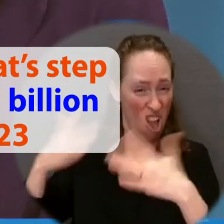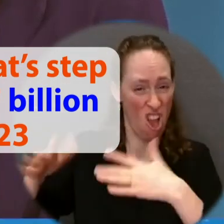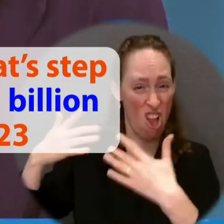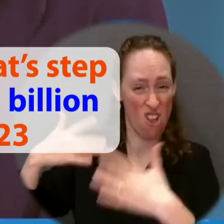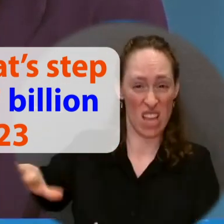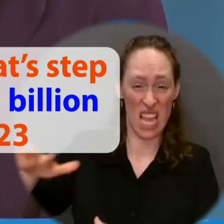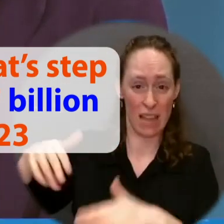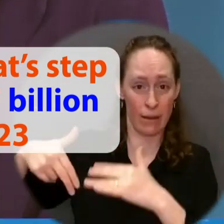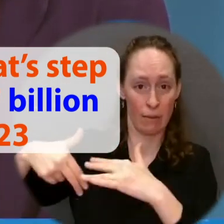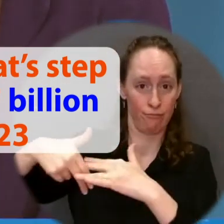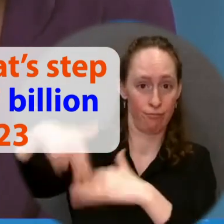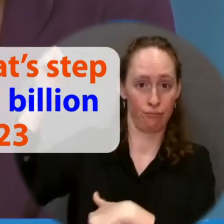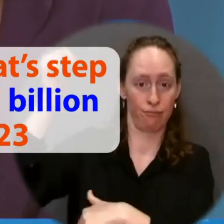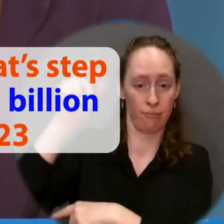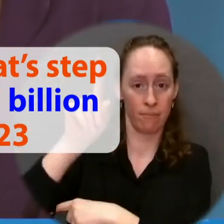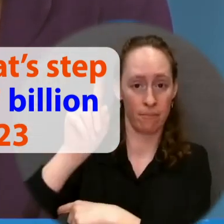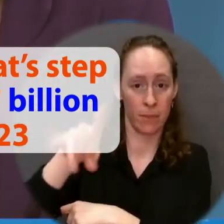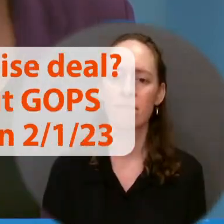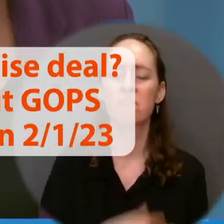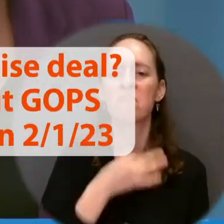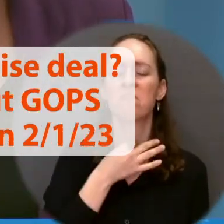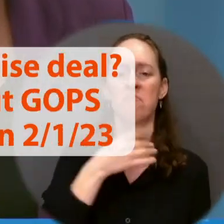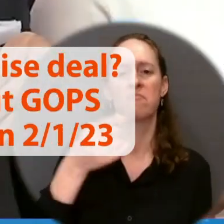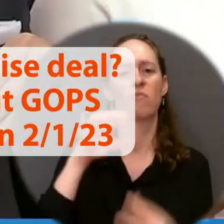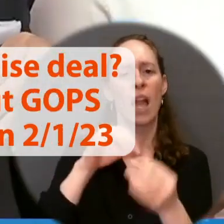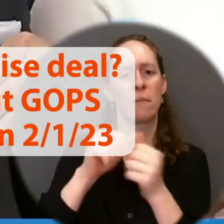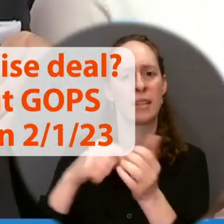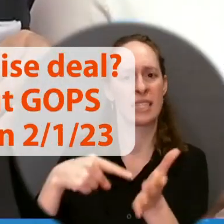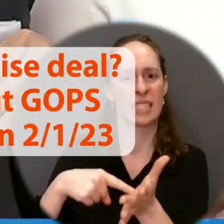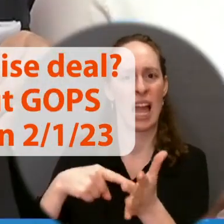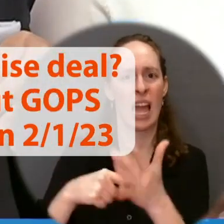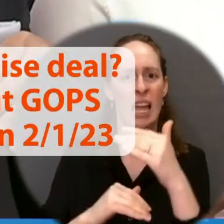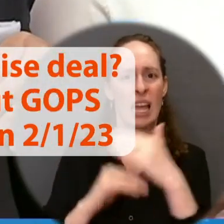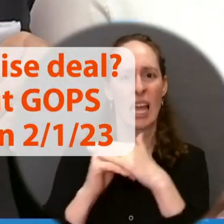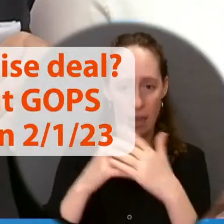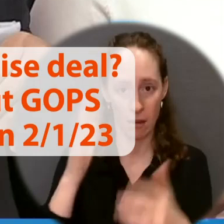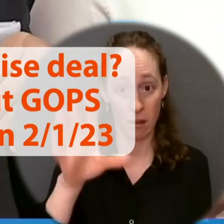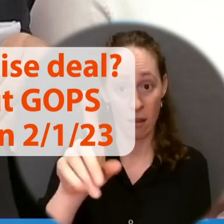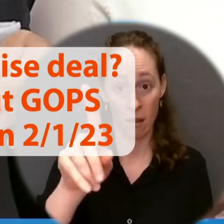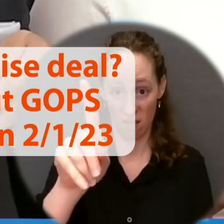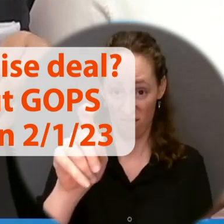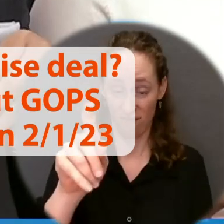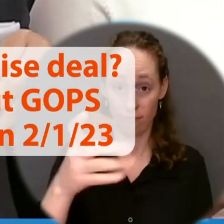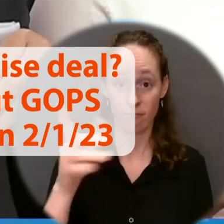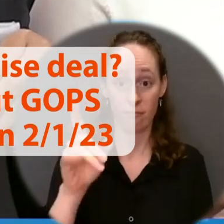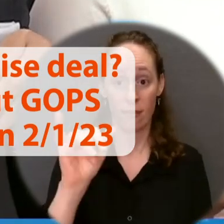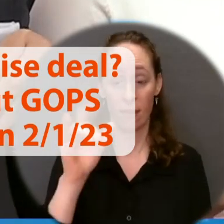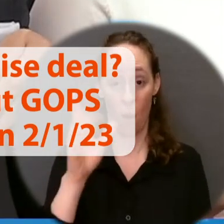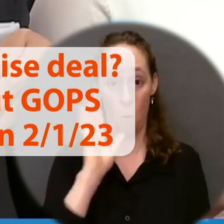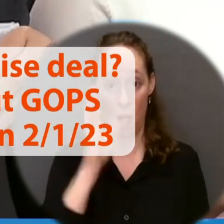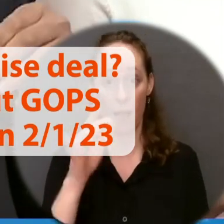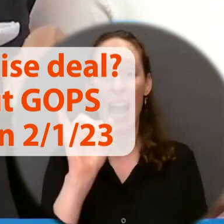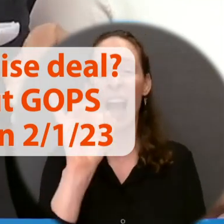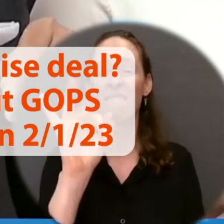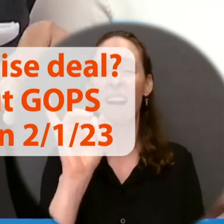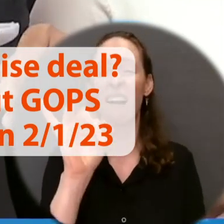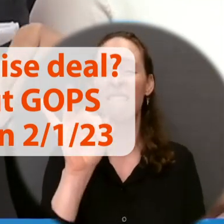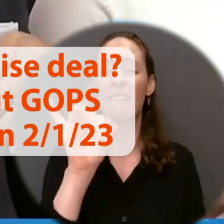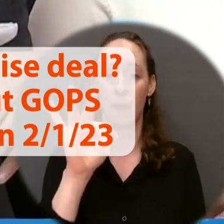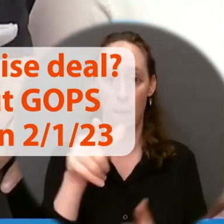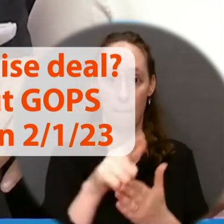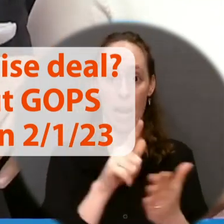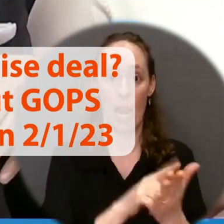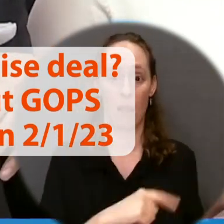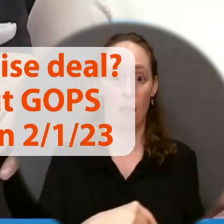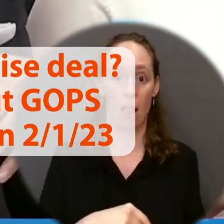that he was able to lower the deficit. Would the president veto a bipartisan bill that included both spending cuts and